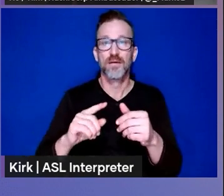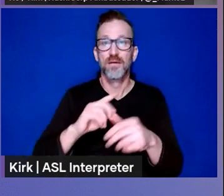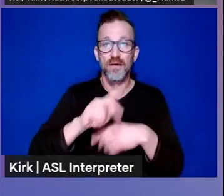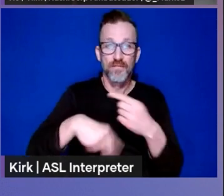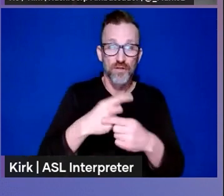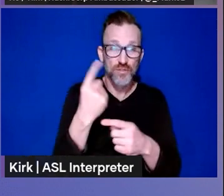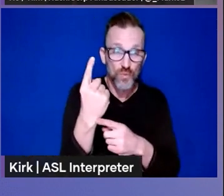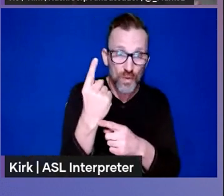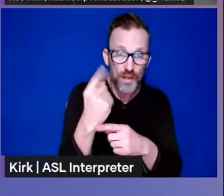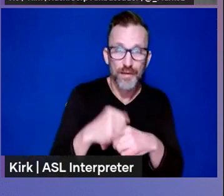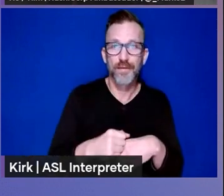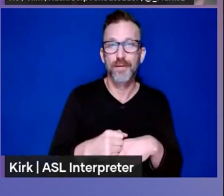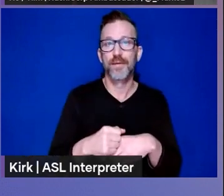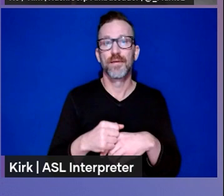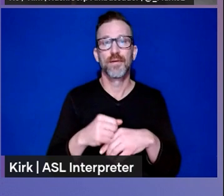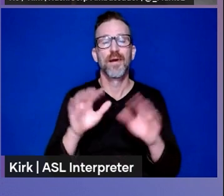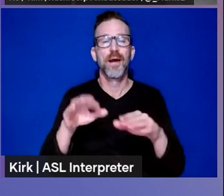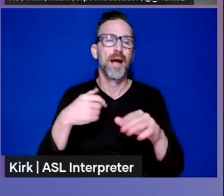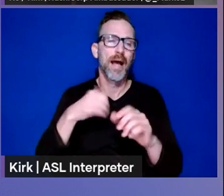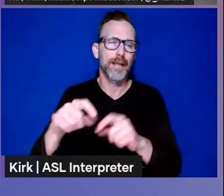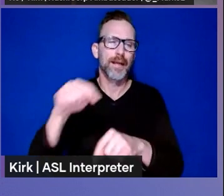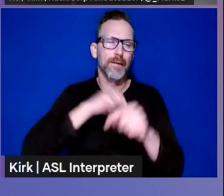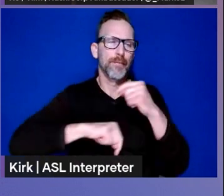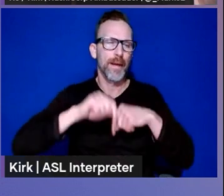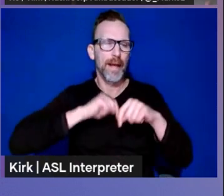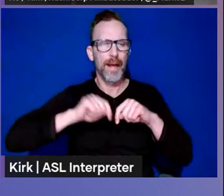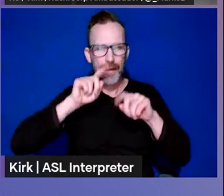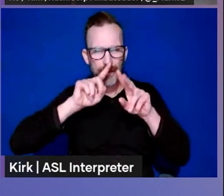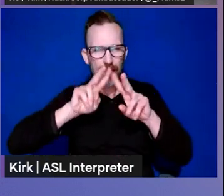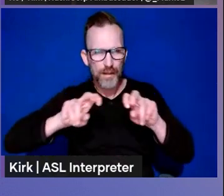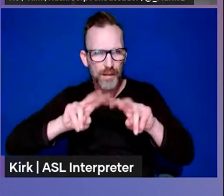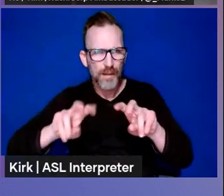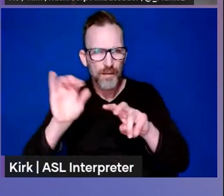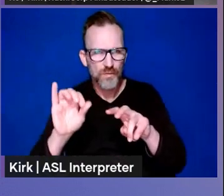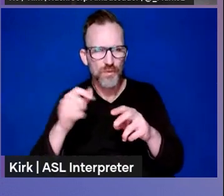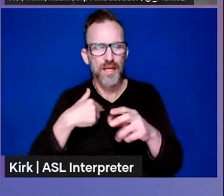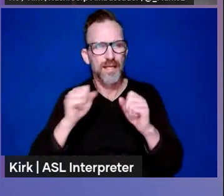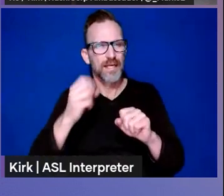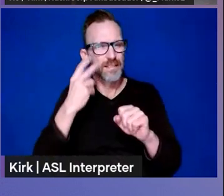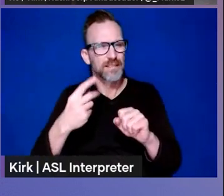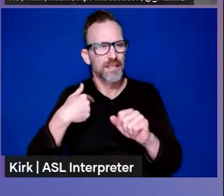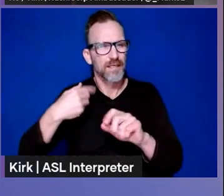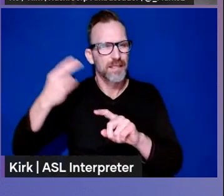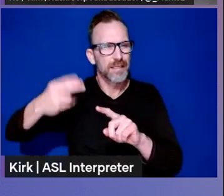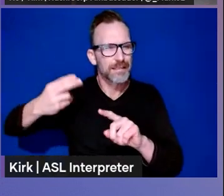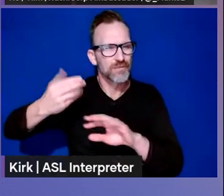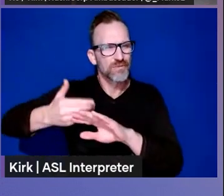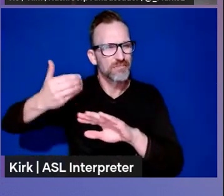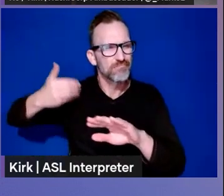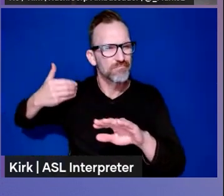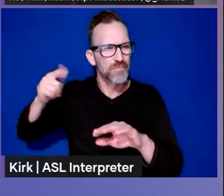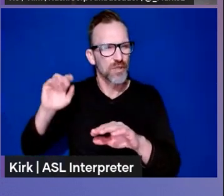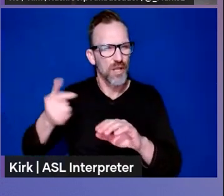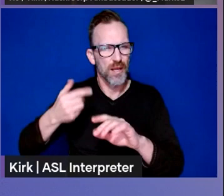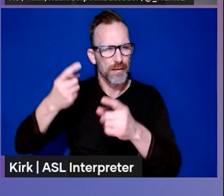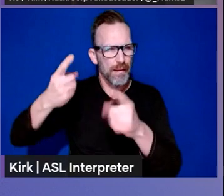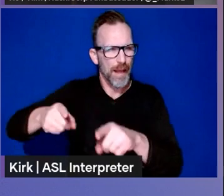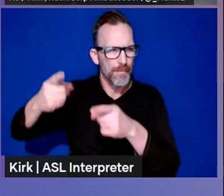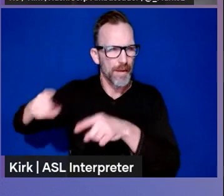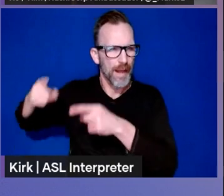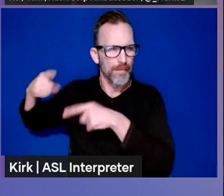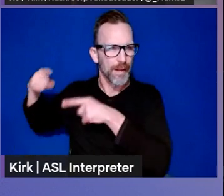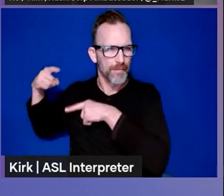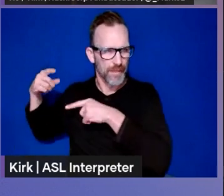can actually go back and kind of inspect that as well. I can see all the logs and everything that happened. So in case